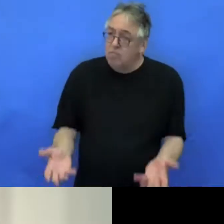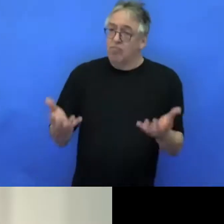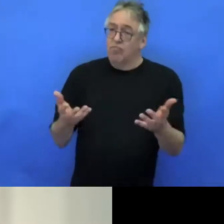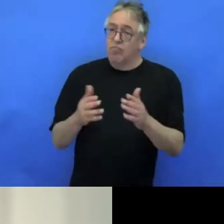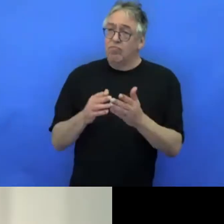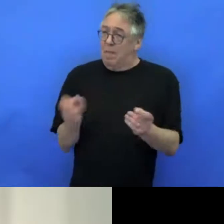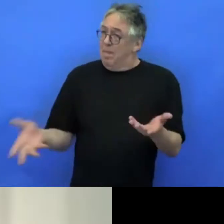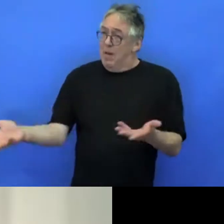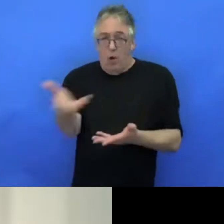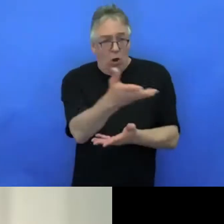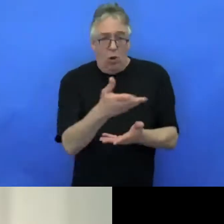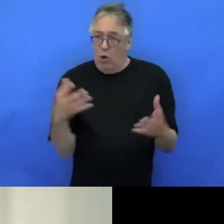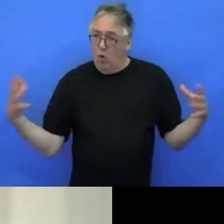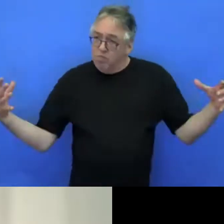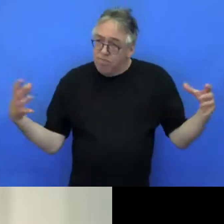society. And